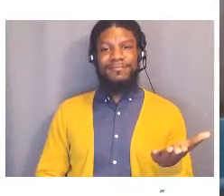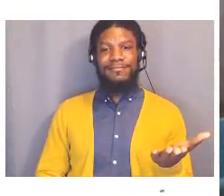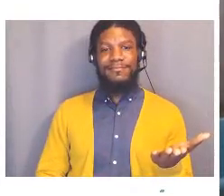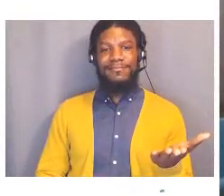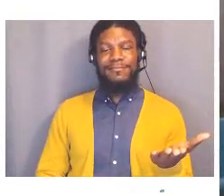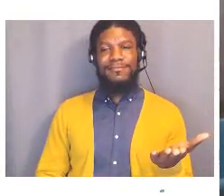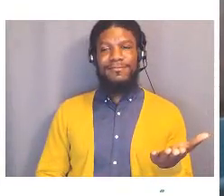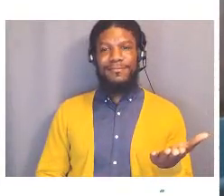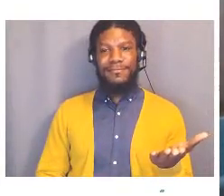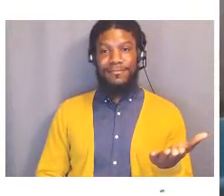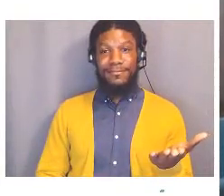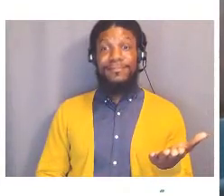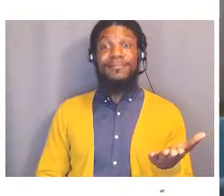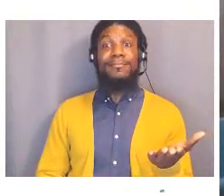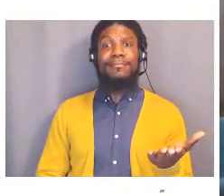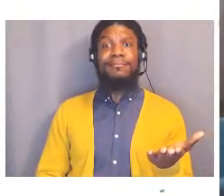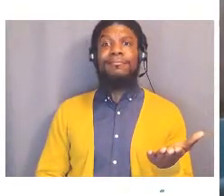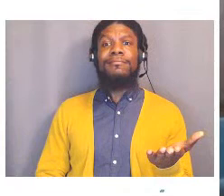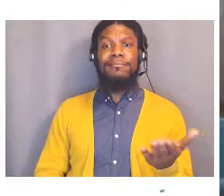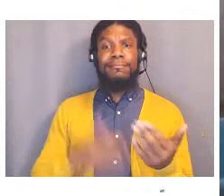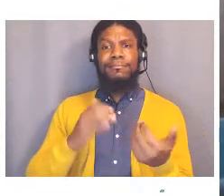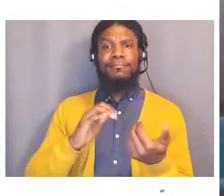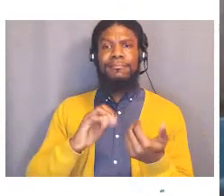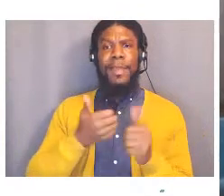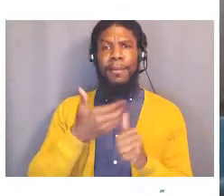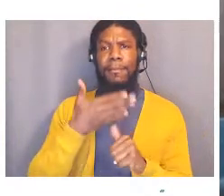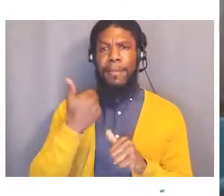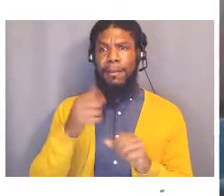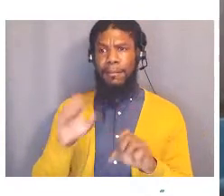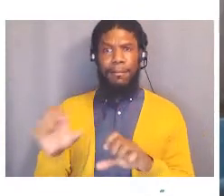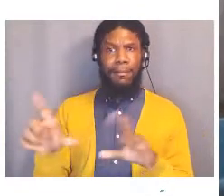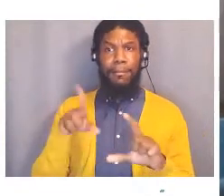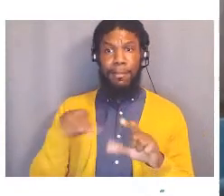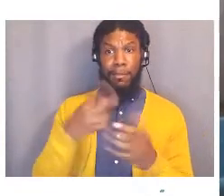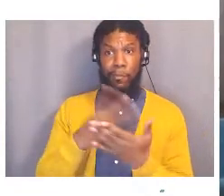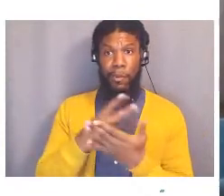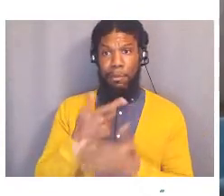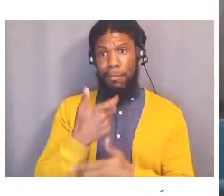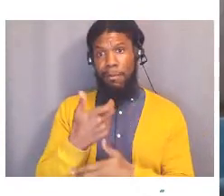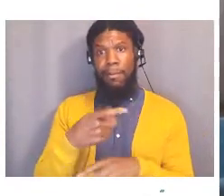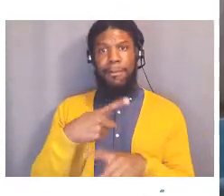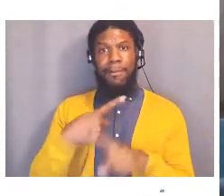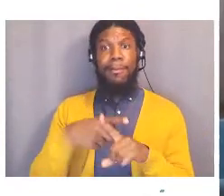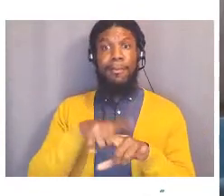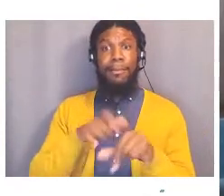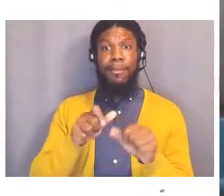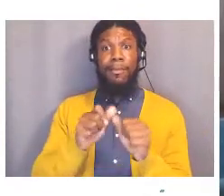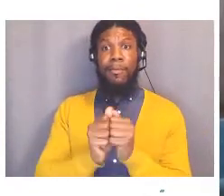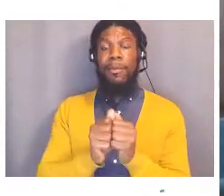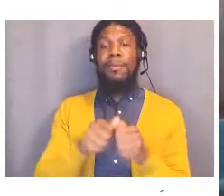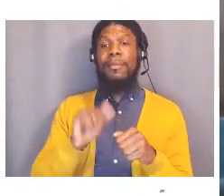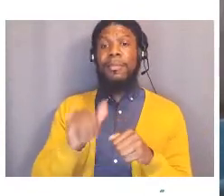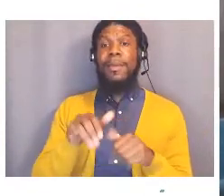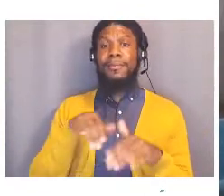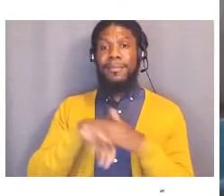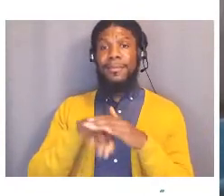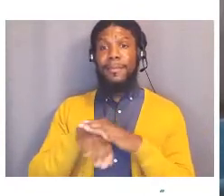access@thepealecenter.org. The best way to view this program, along with its accessibility features, is on the Peale's website